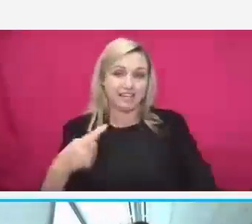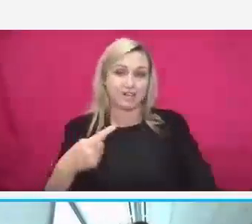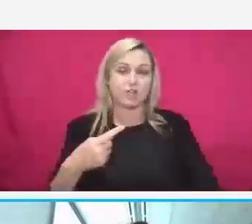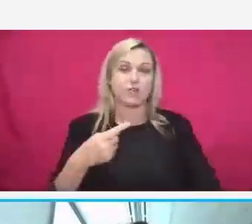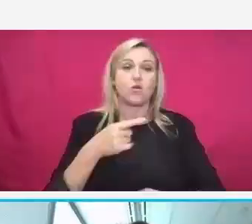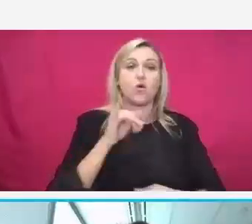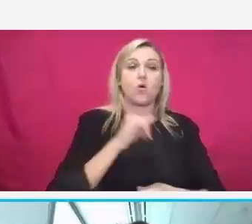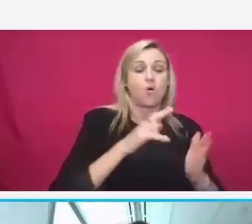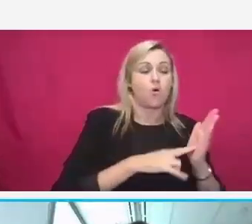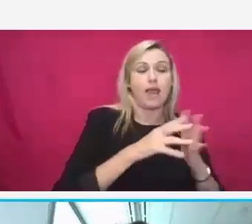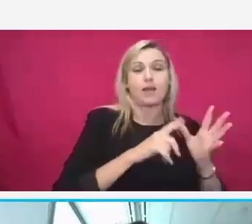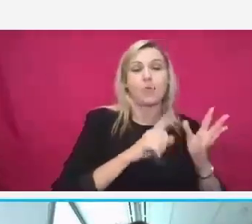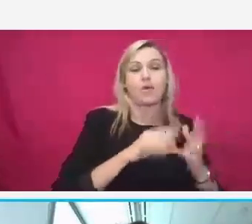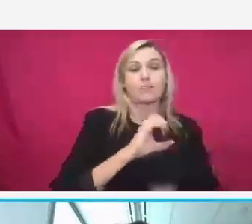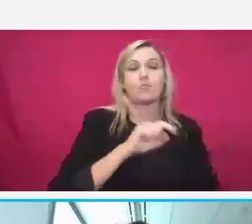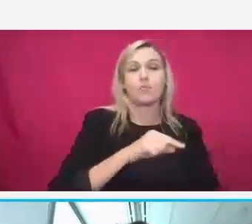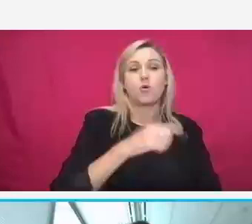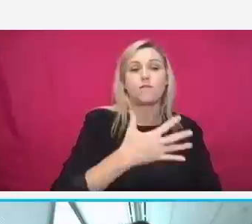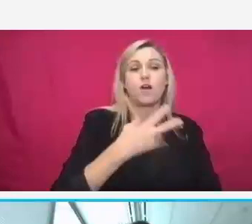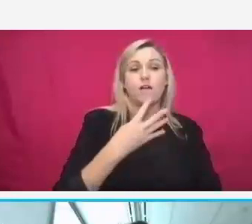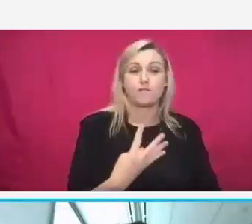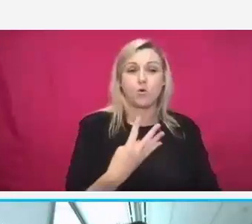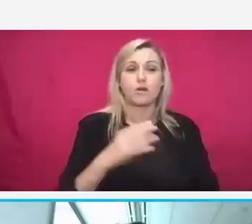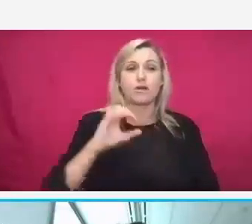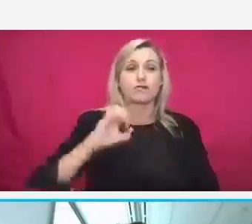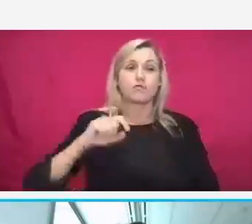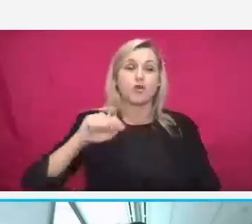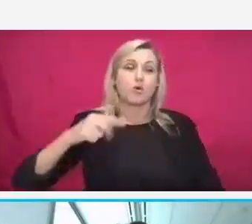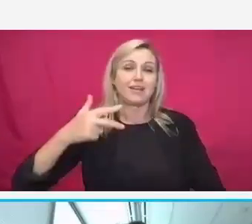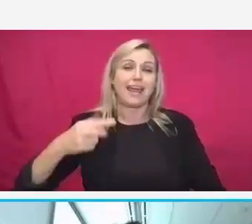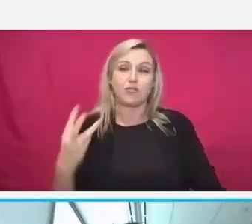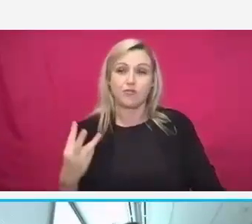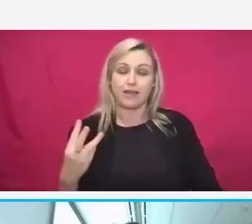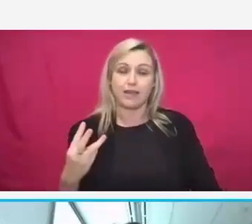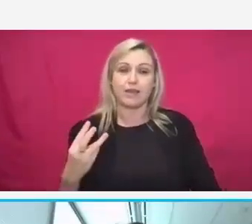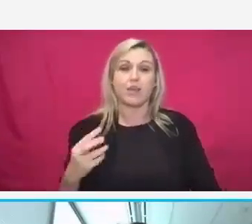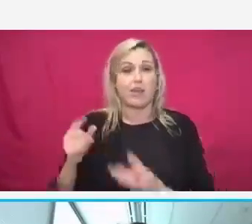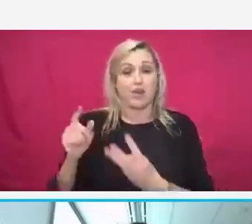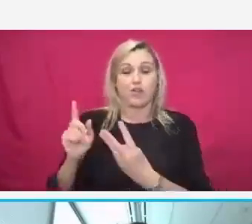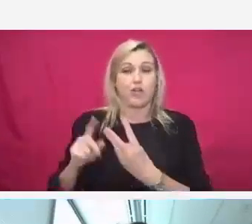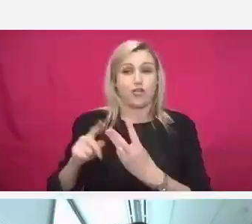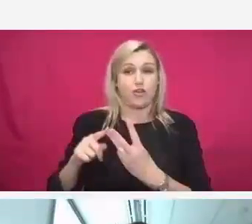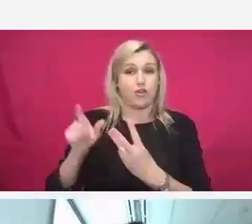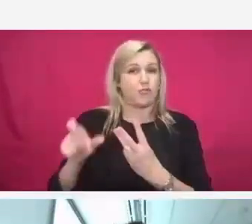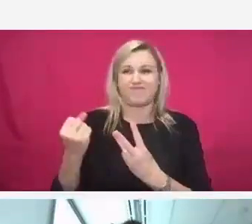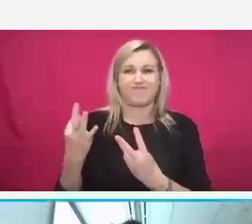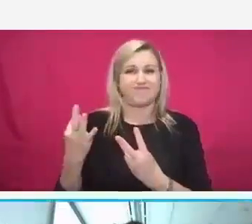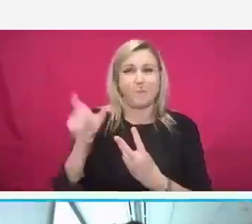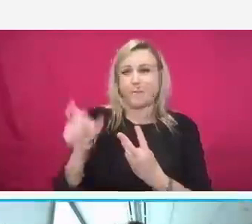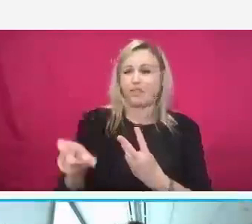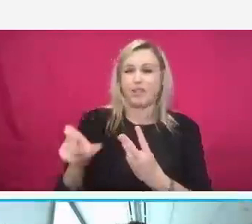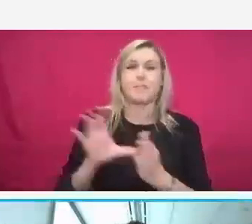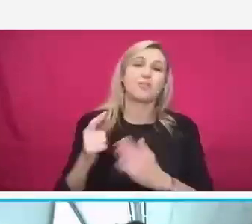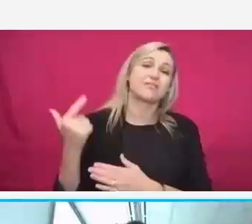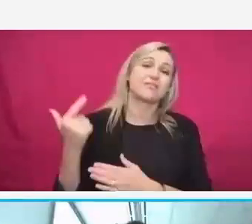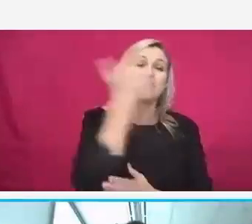classification NWOW of 0.54 and 0.83. The 3rd bed is vacant. As this is a remote facility,